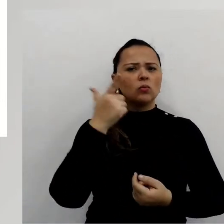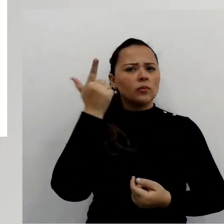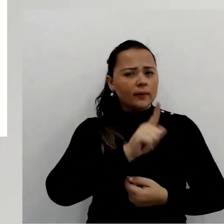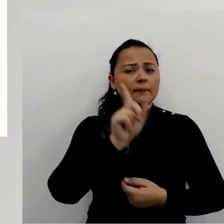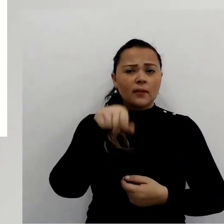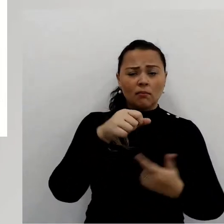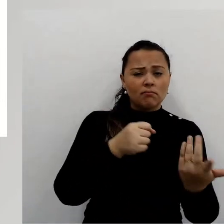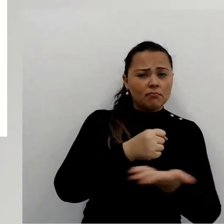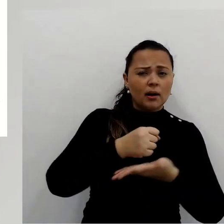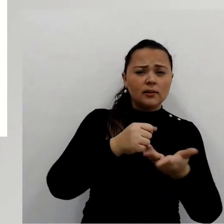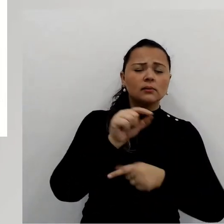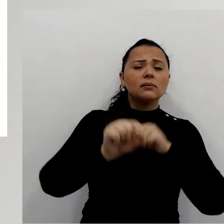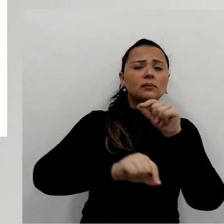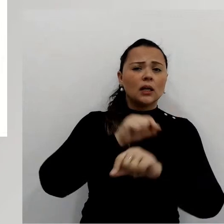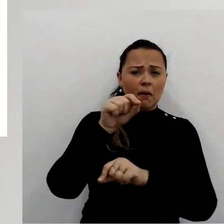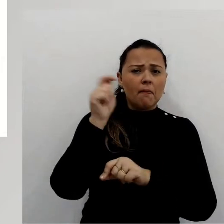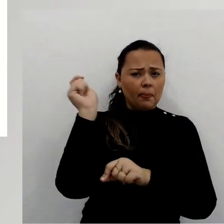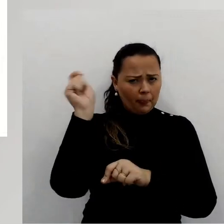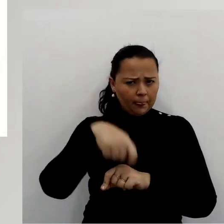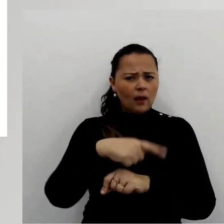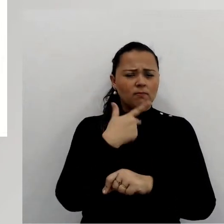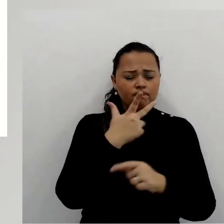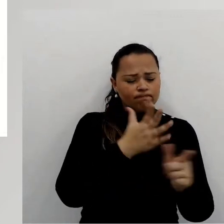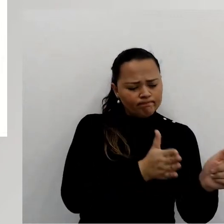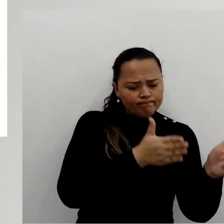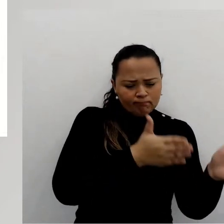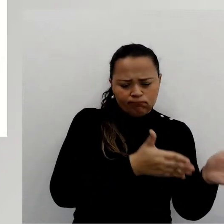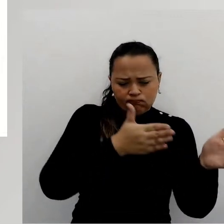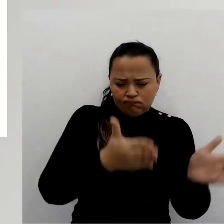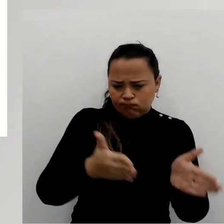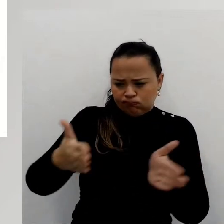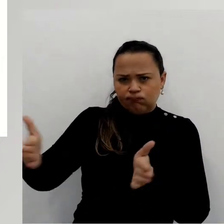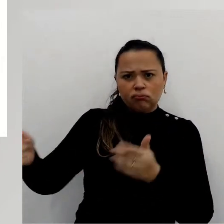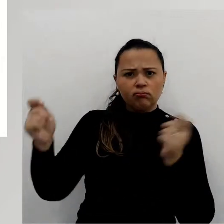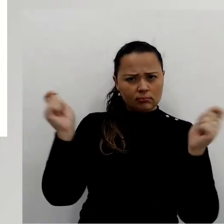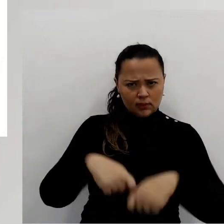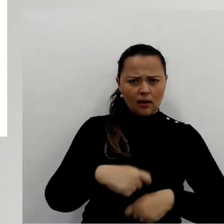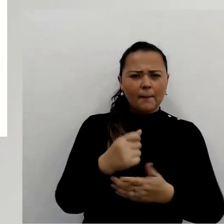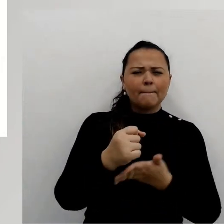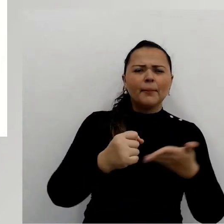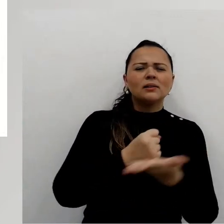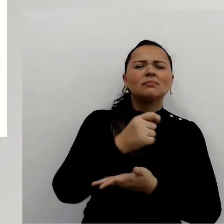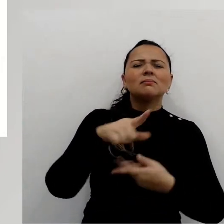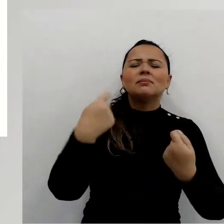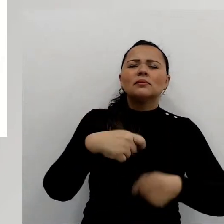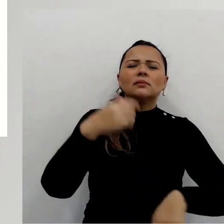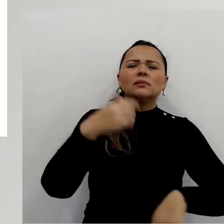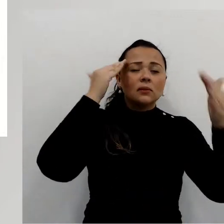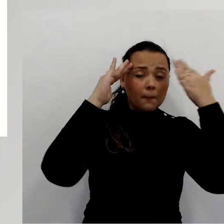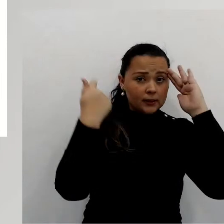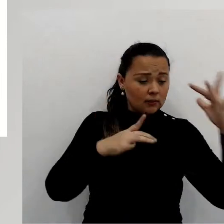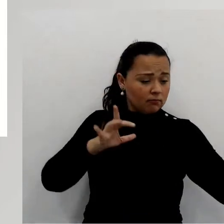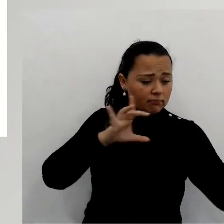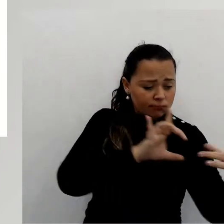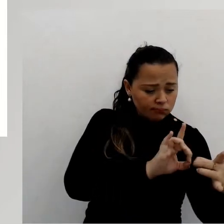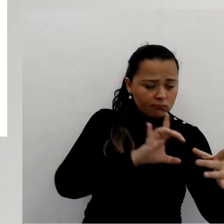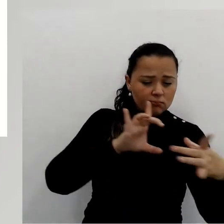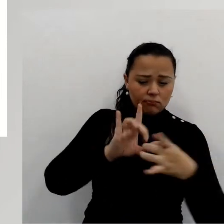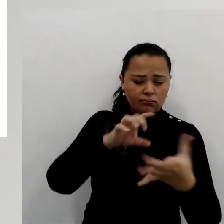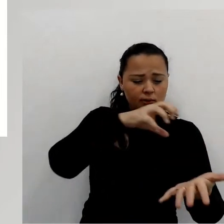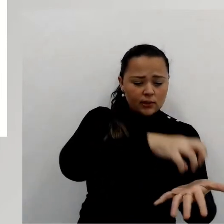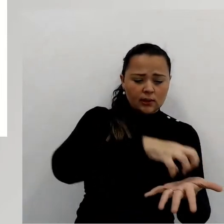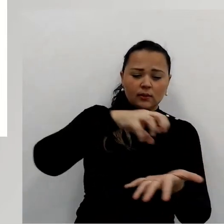modularity. Basically, it's a matter of you need to connect all of this together, but you need to understand